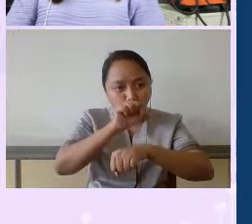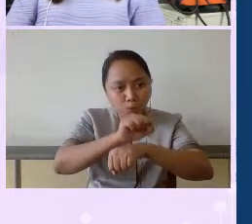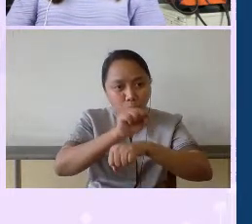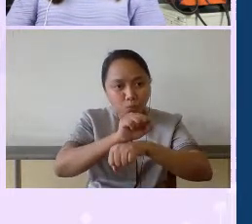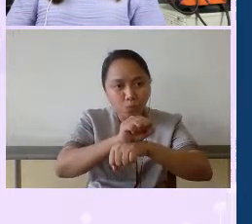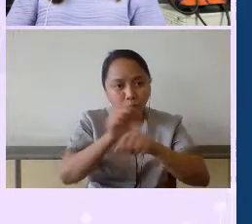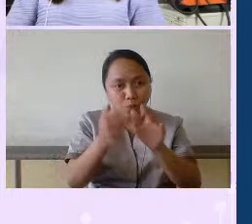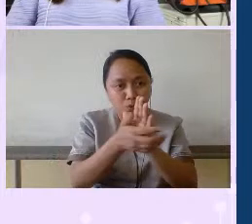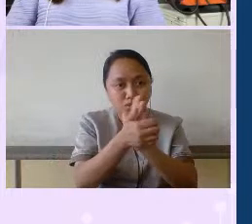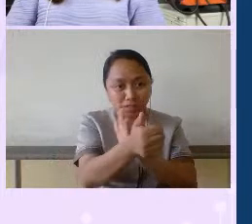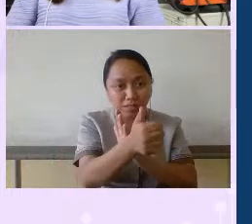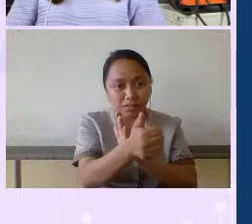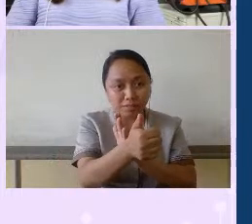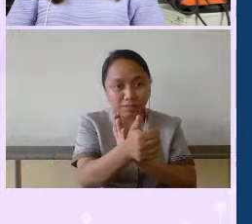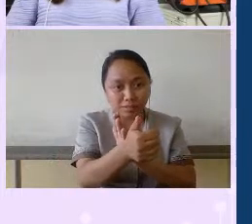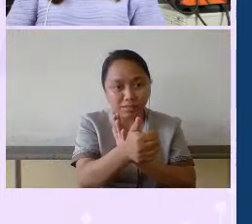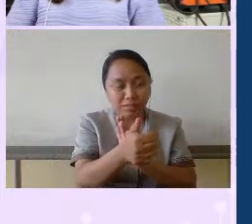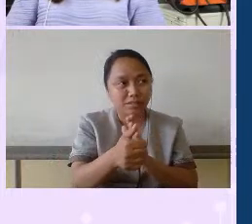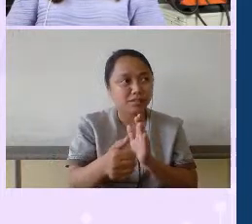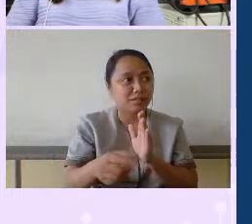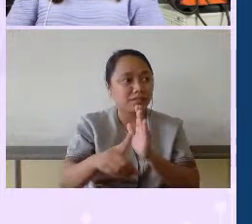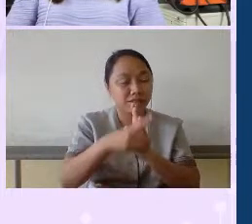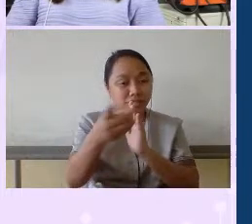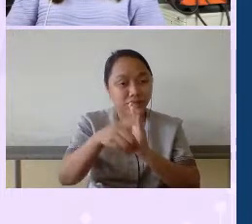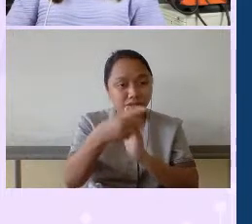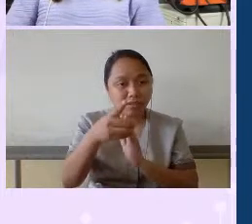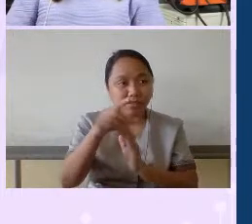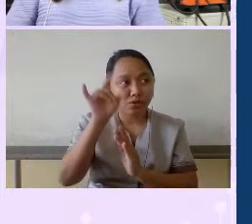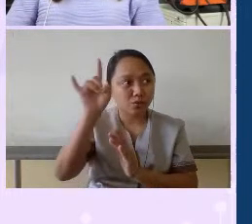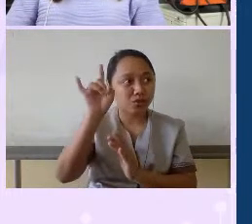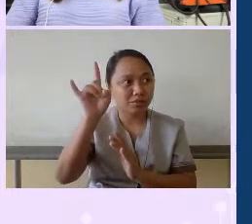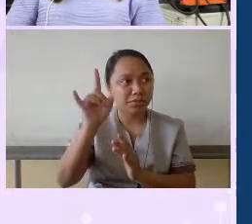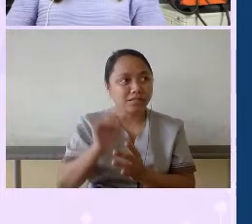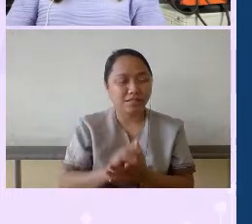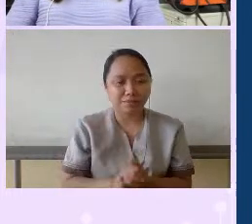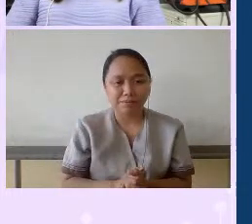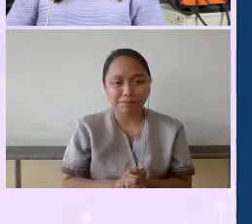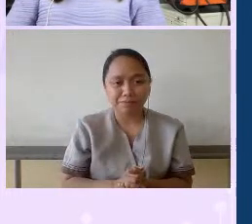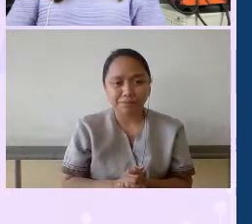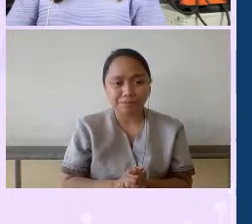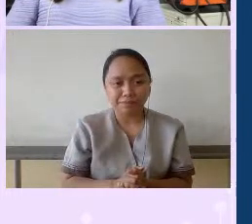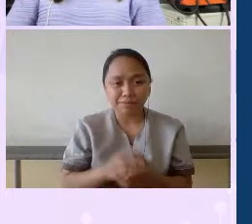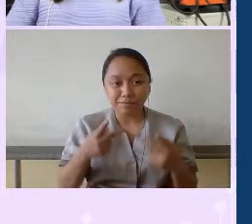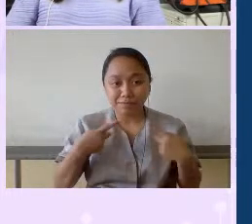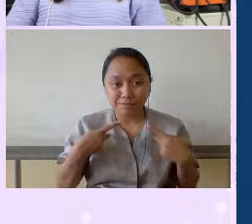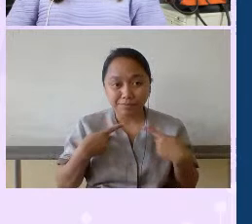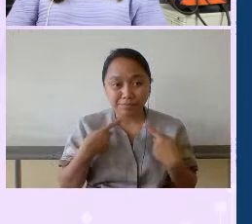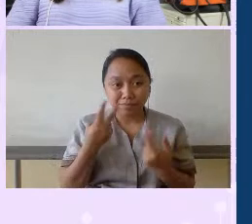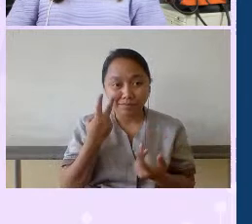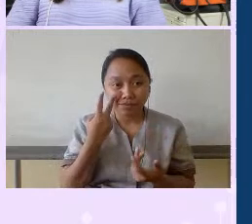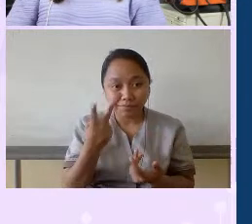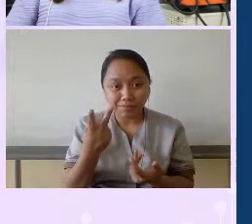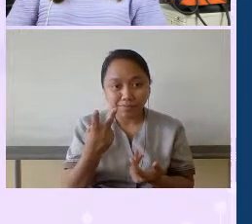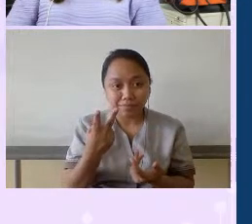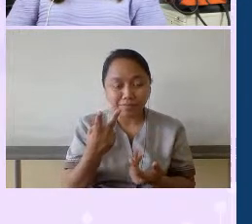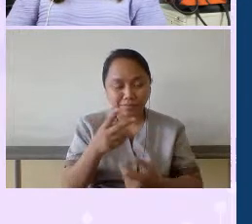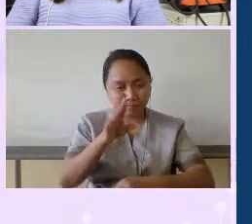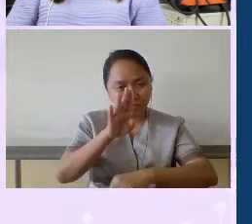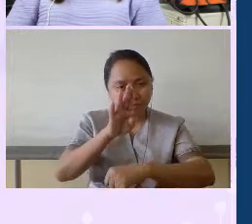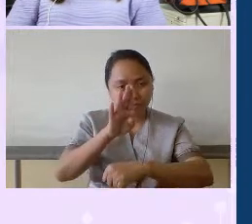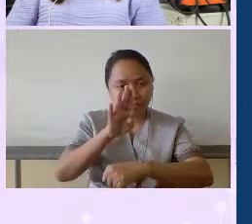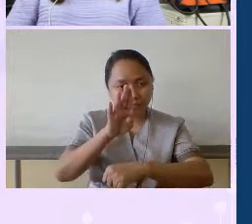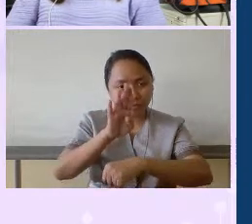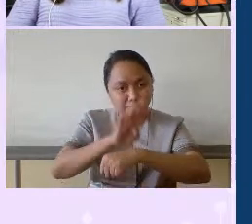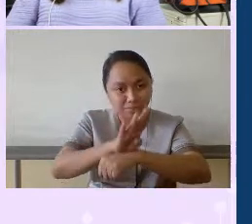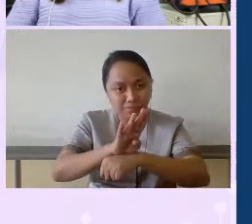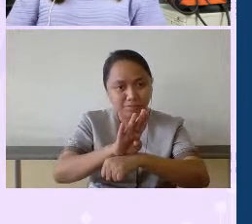cohesively through social, creative, and critical thinking. Ina-advocate din po natin ang ating mga business enabler